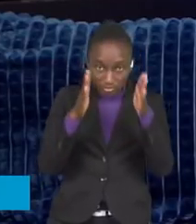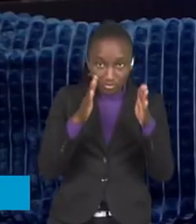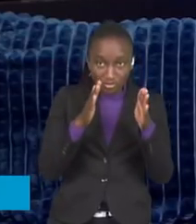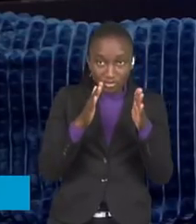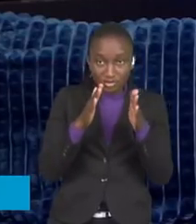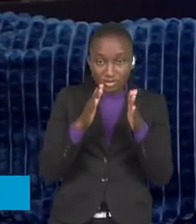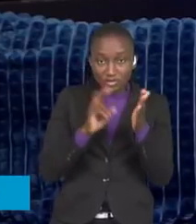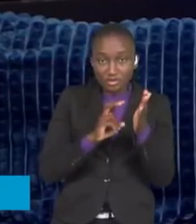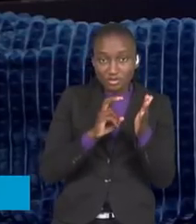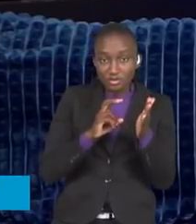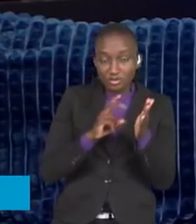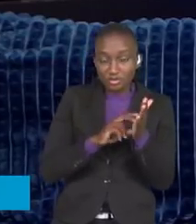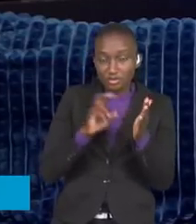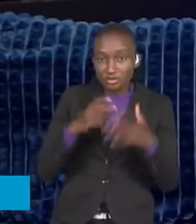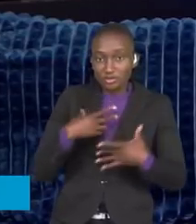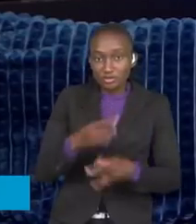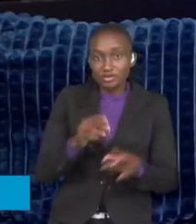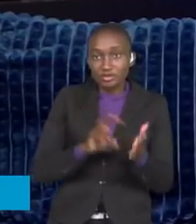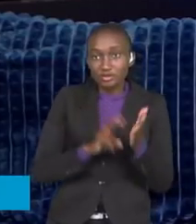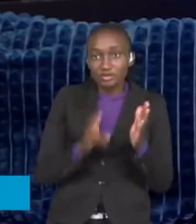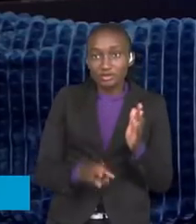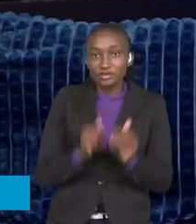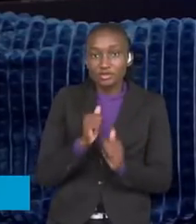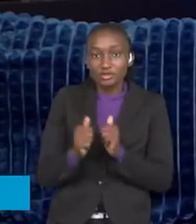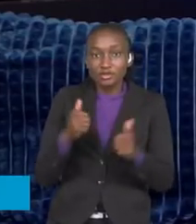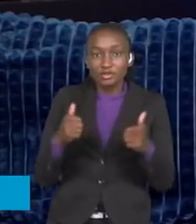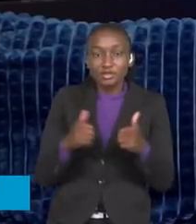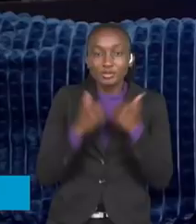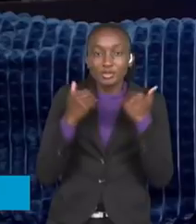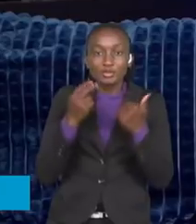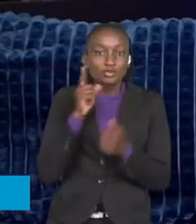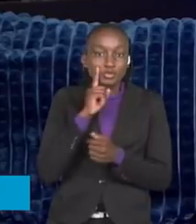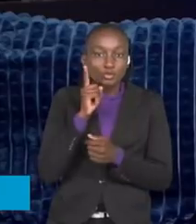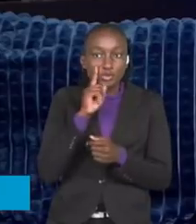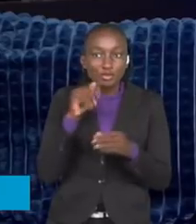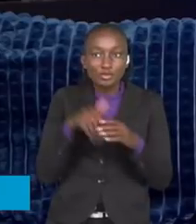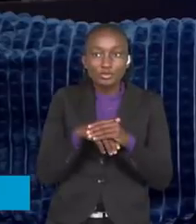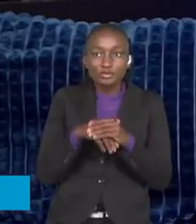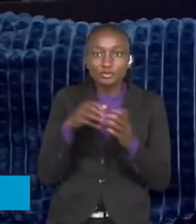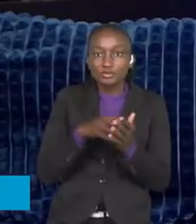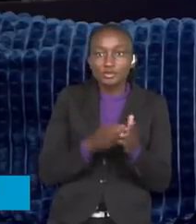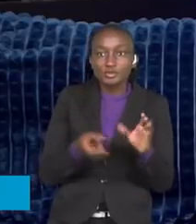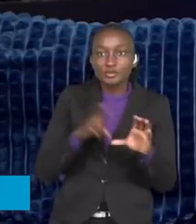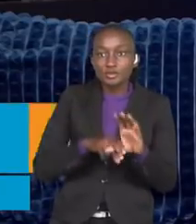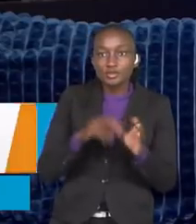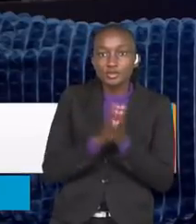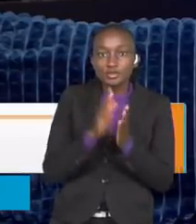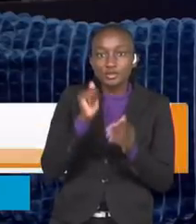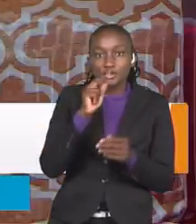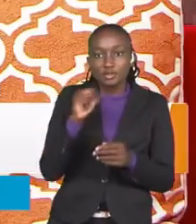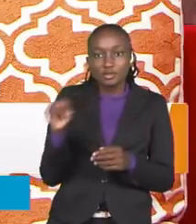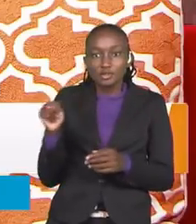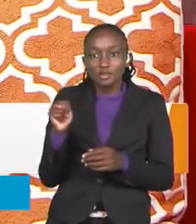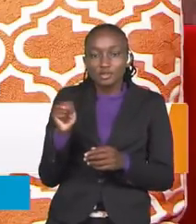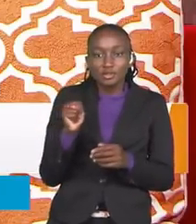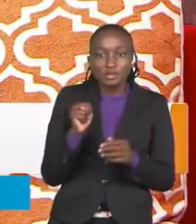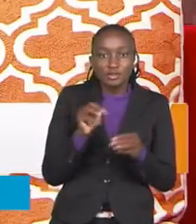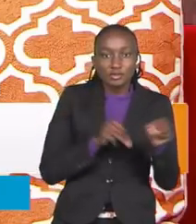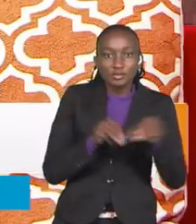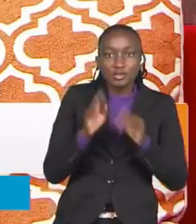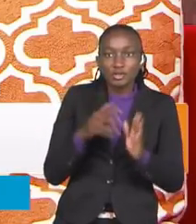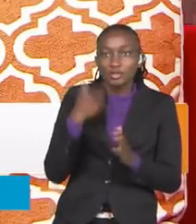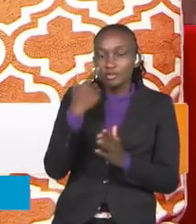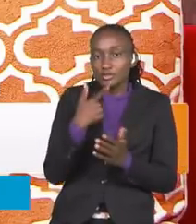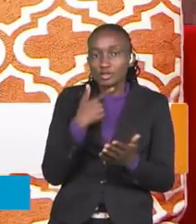World Vision and Gaza Namadi Charity Run that will be going down tomorrow. And in studio, I'm joined by Anne Botella, National Resource Development Manager, who should be